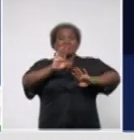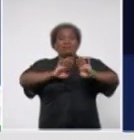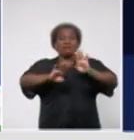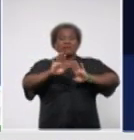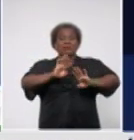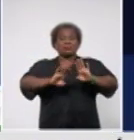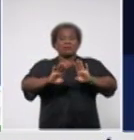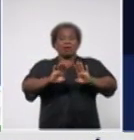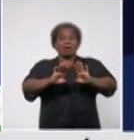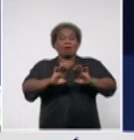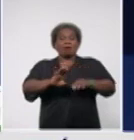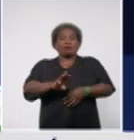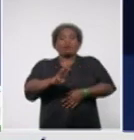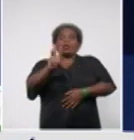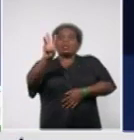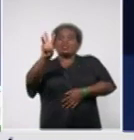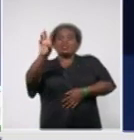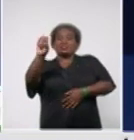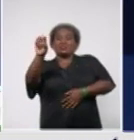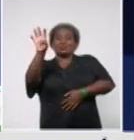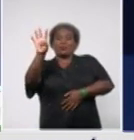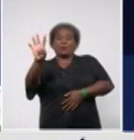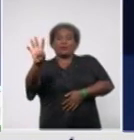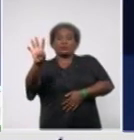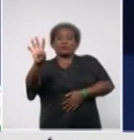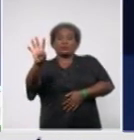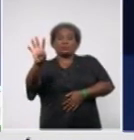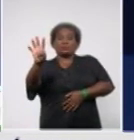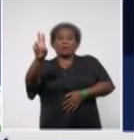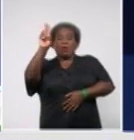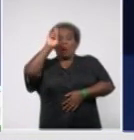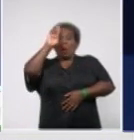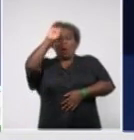765 in the Genetic Engineering and Biotechnology Center Lab,